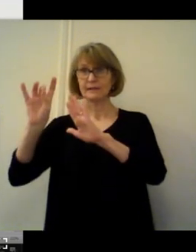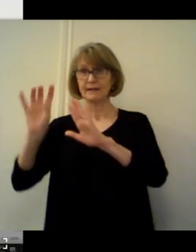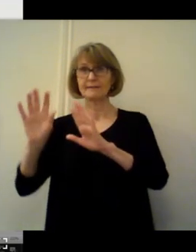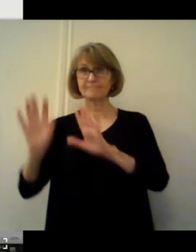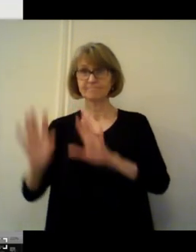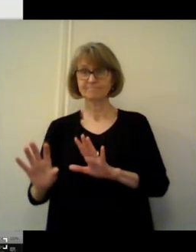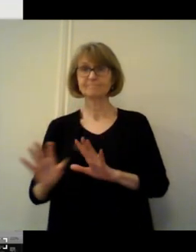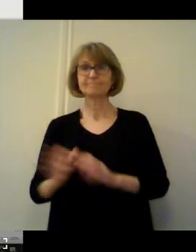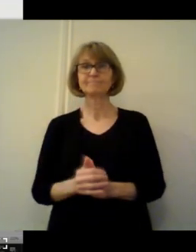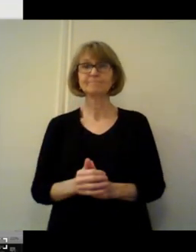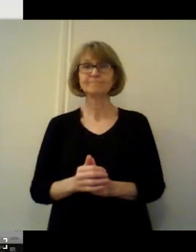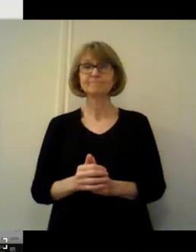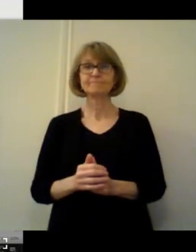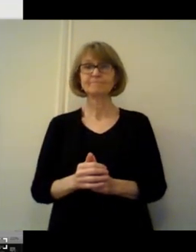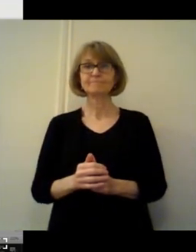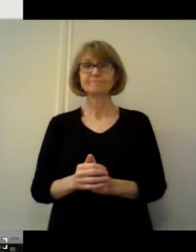So we're going to add 48.